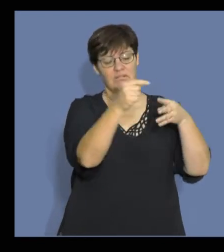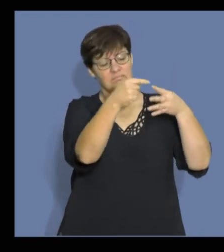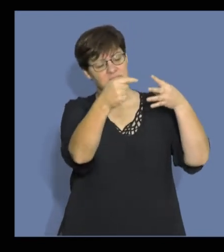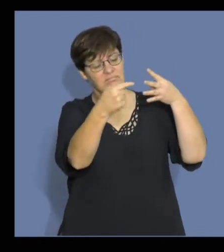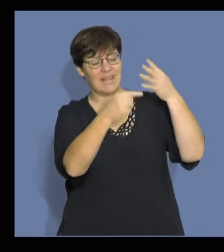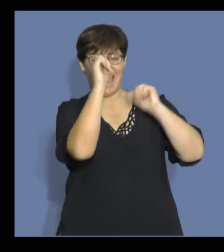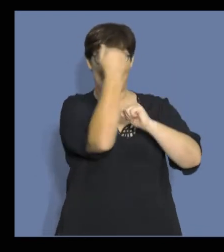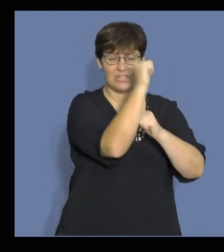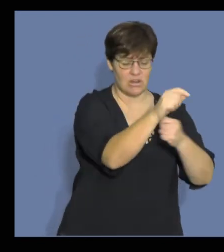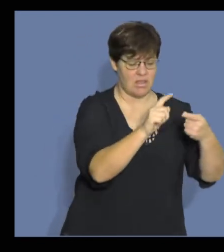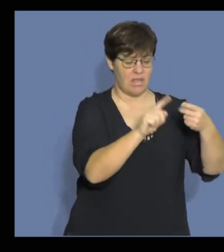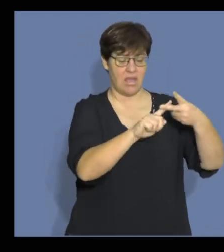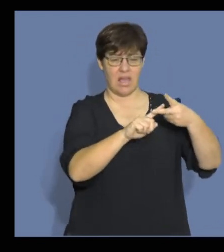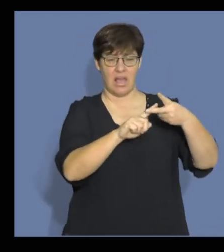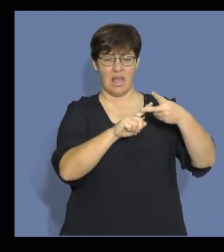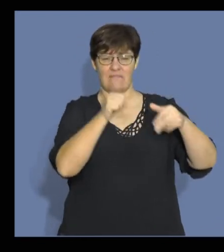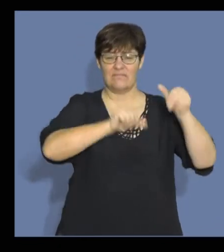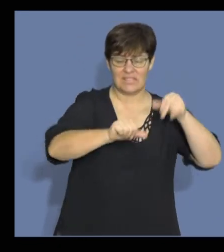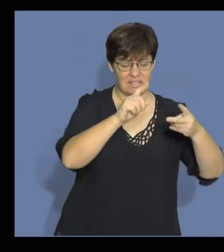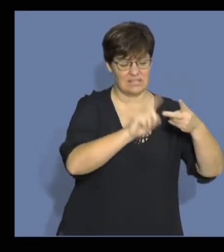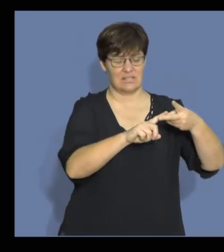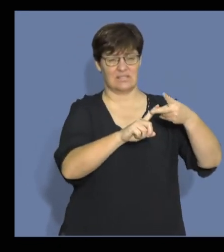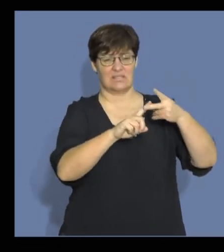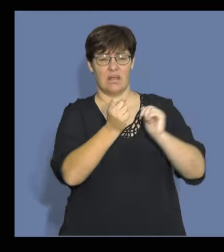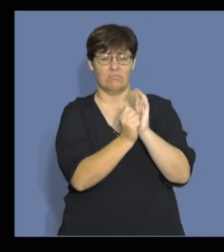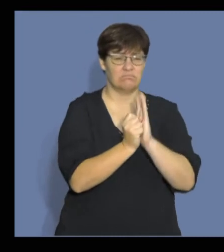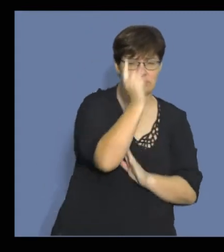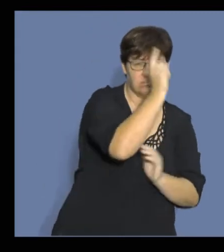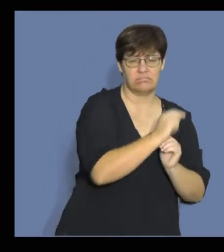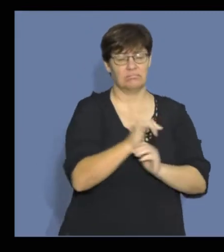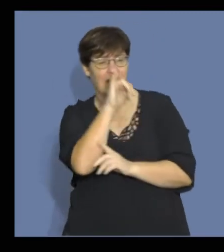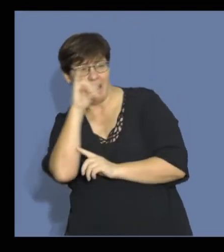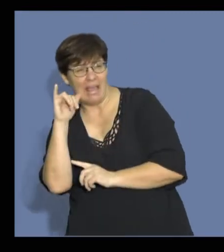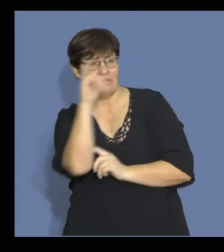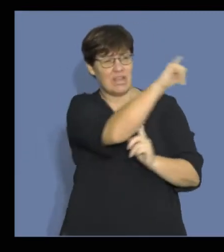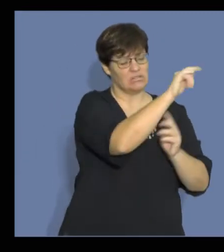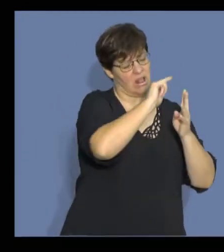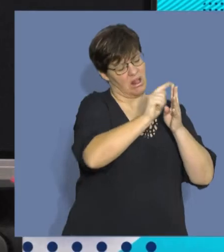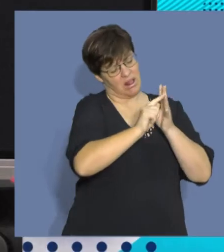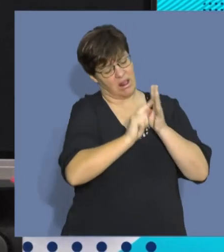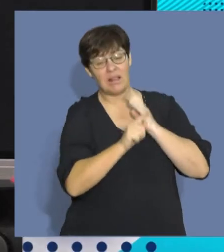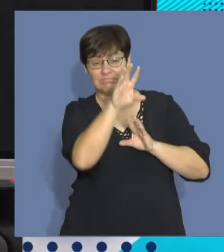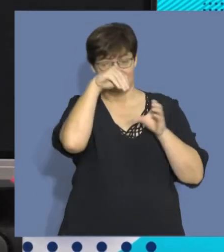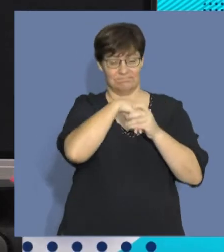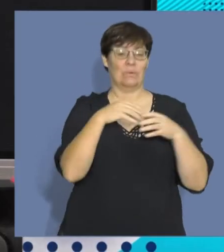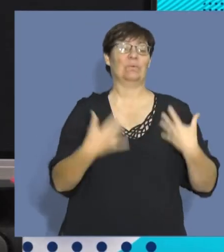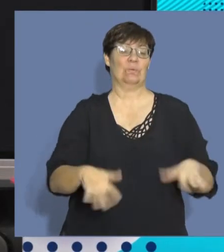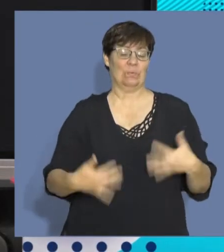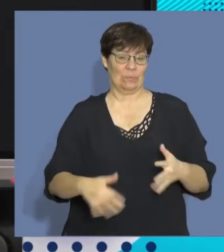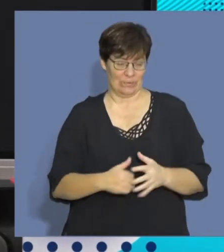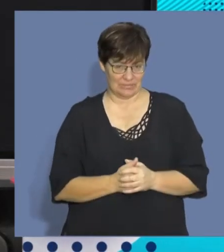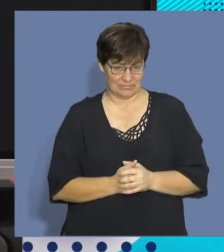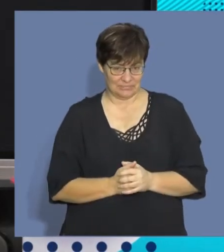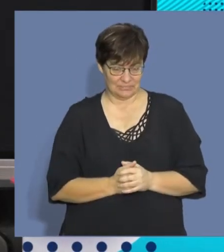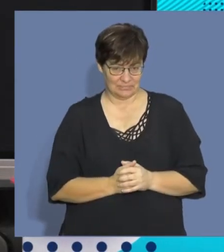of engineering, physics, aviation, rocketry, and some really cool things. Now, I'm going to jump